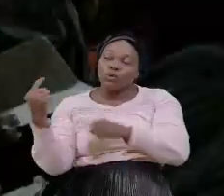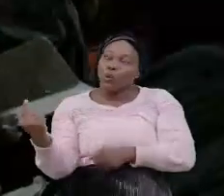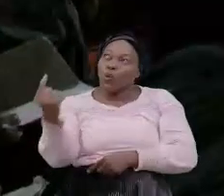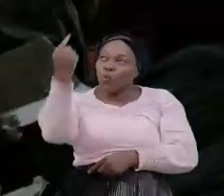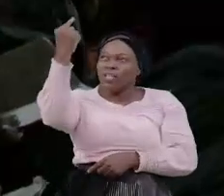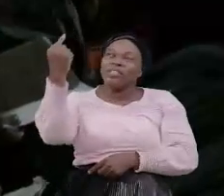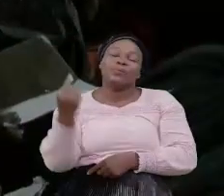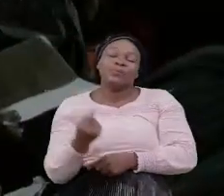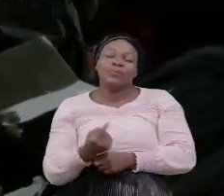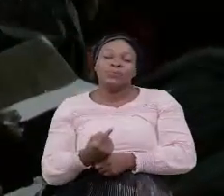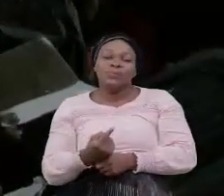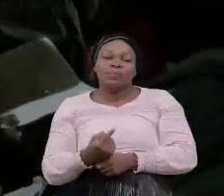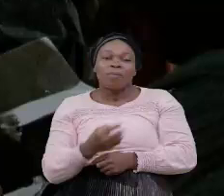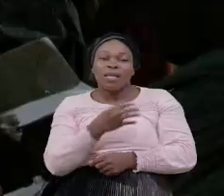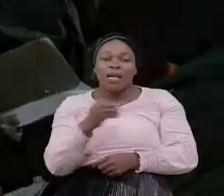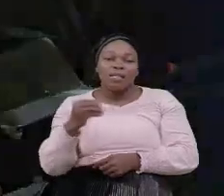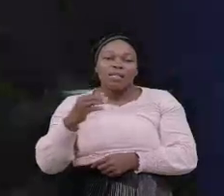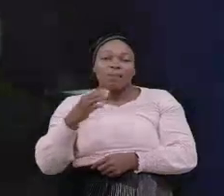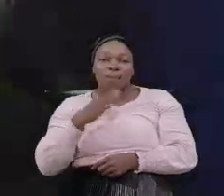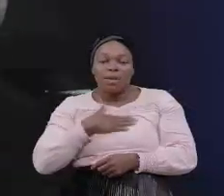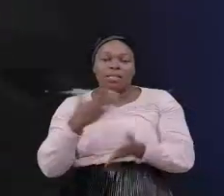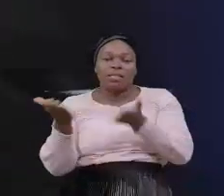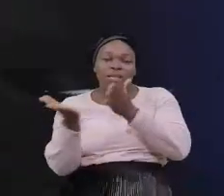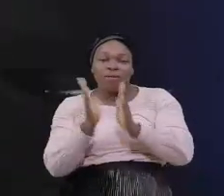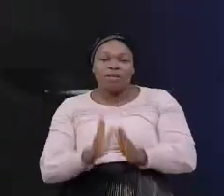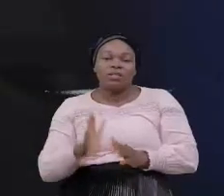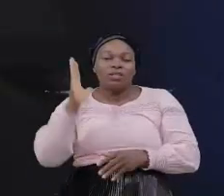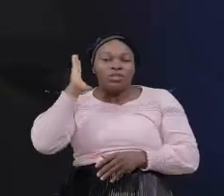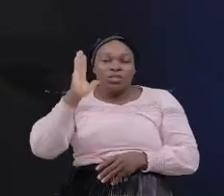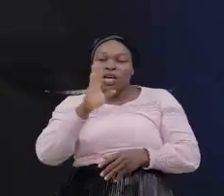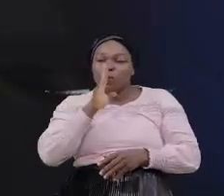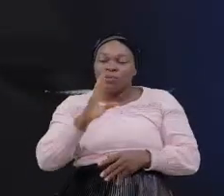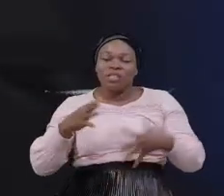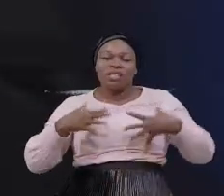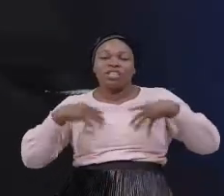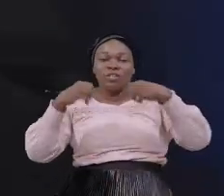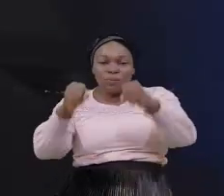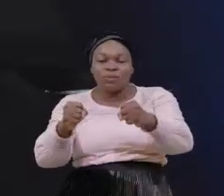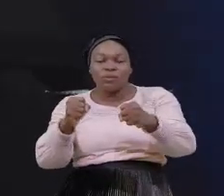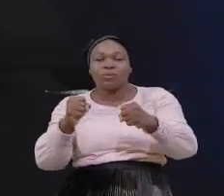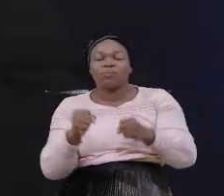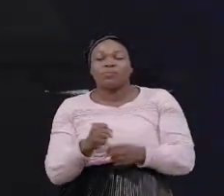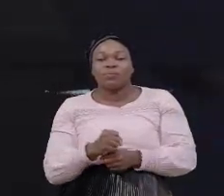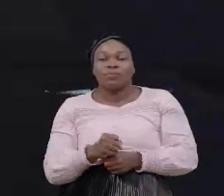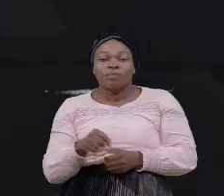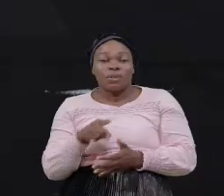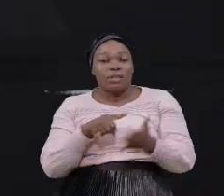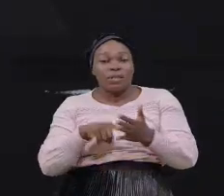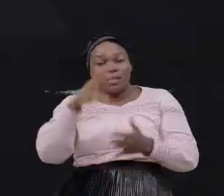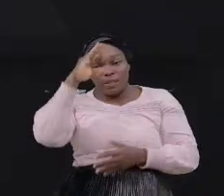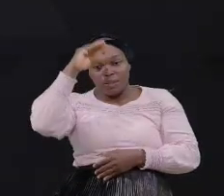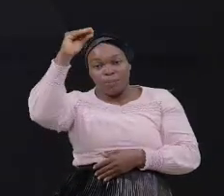And my servant shall be healed. This man had